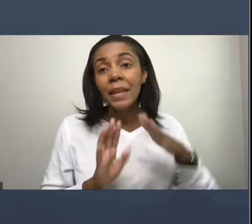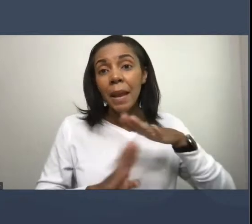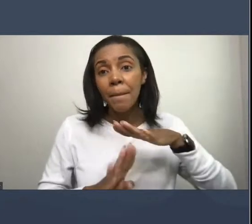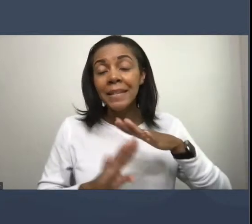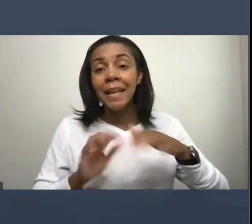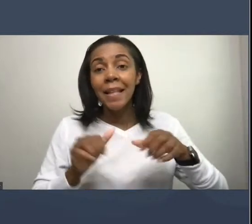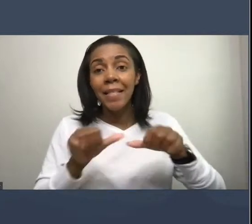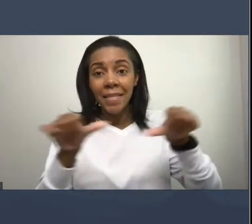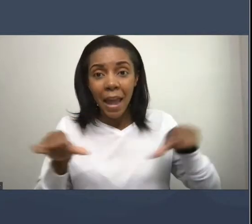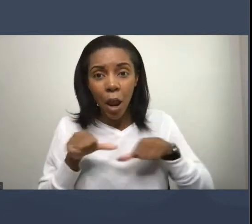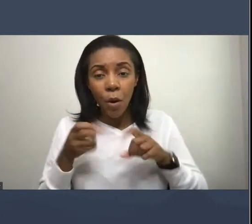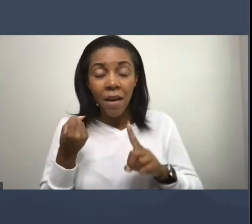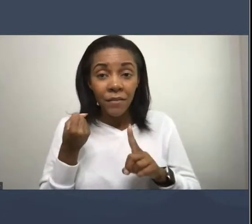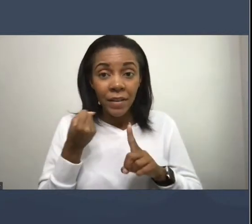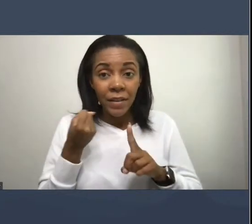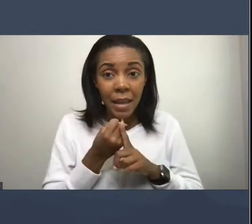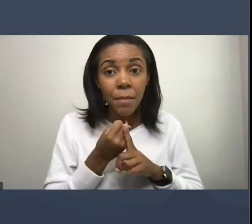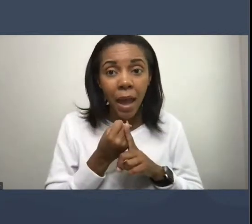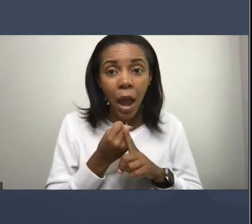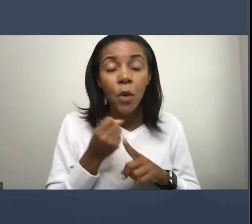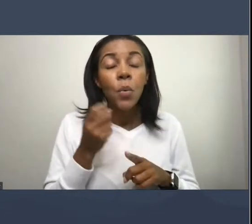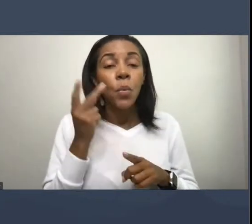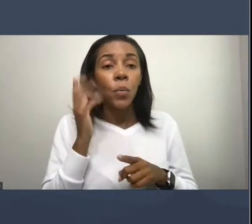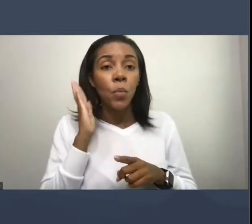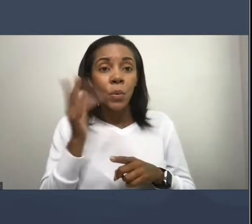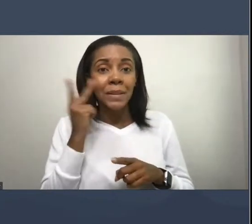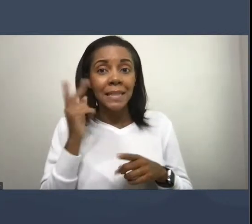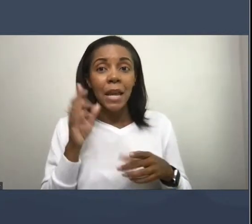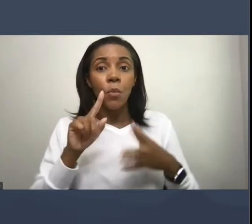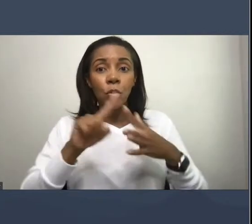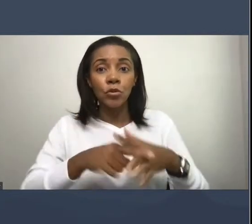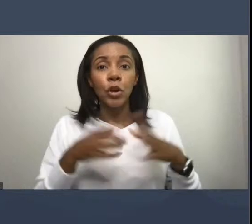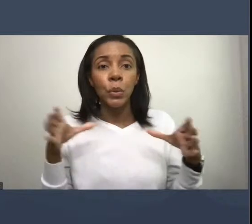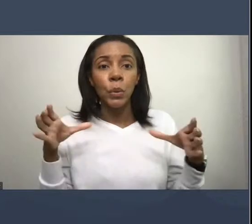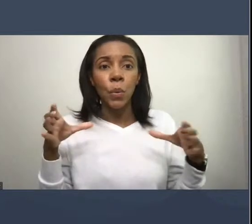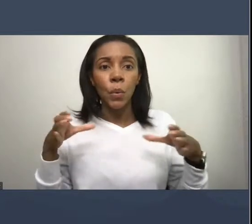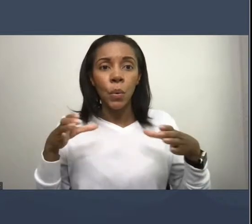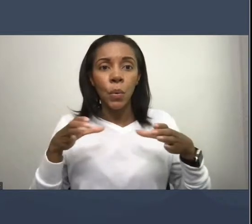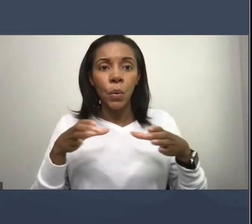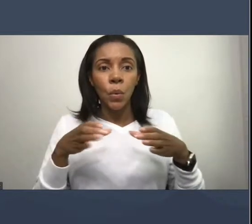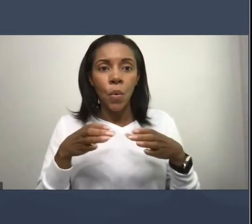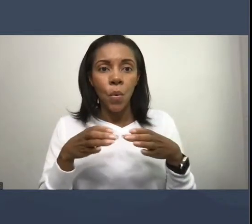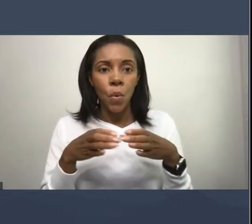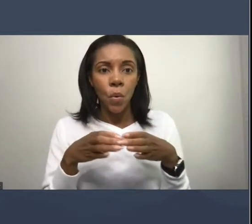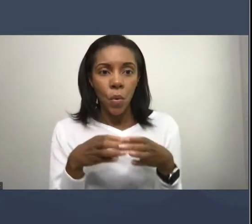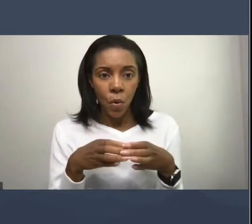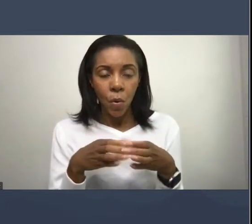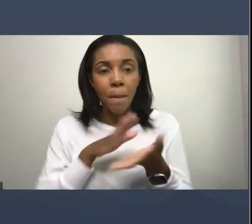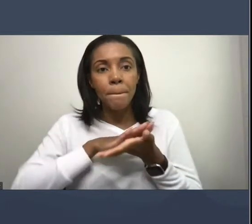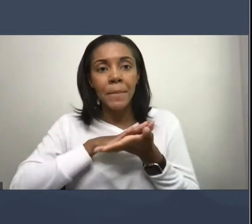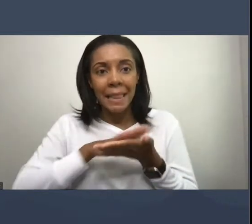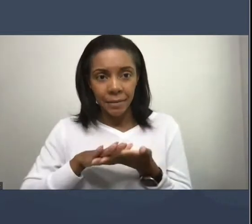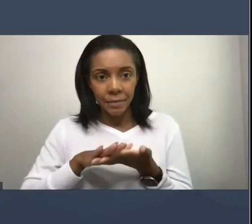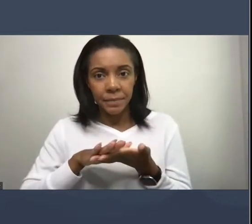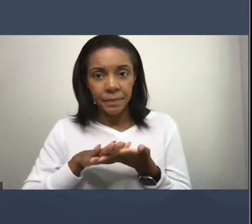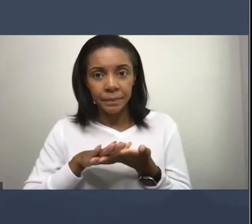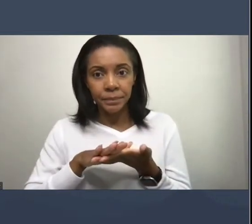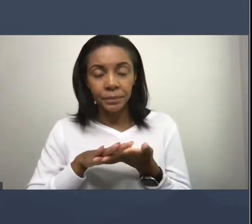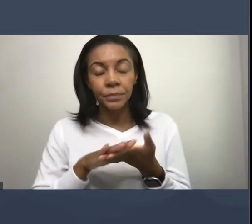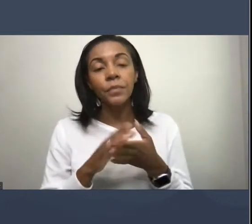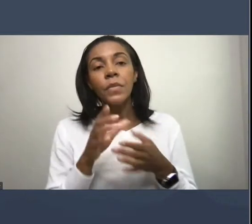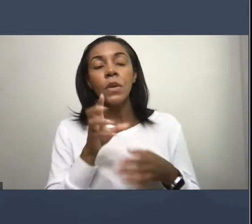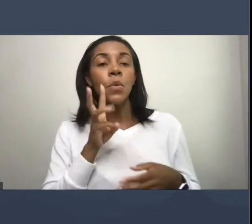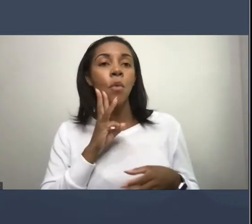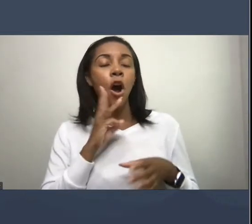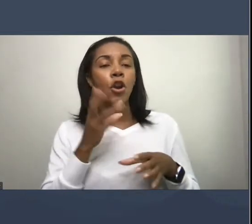impact we'll see them start to consolidate and reduce in size until those areas are cleaned up. We pump the water out, we